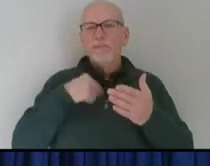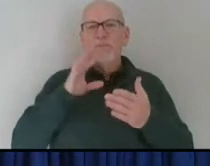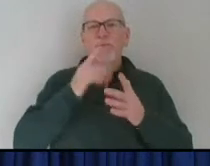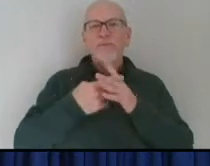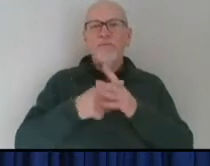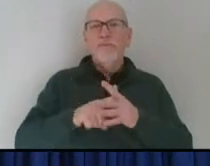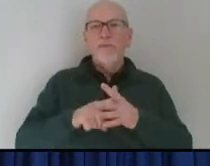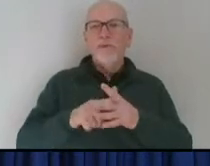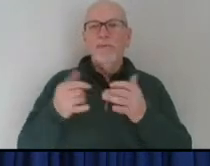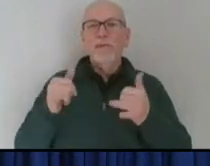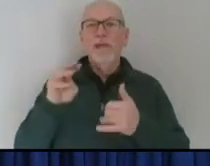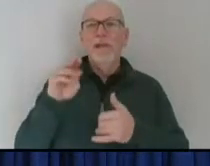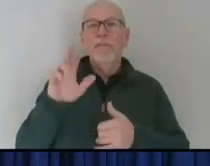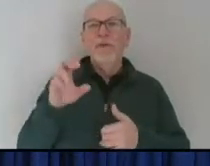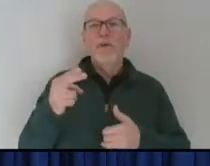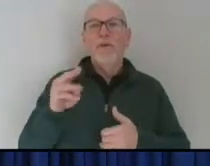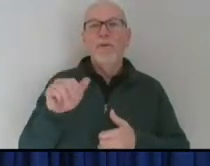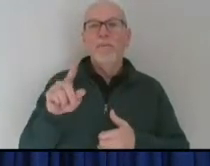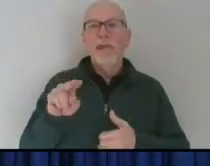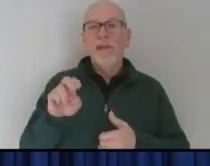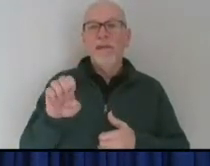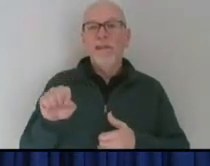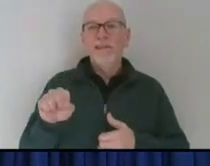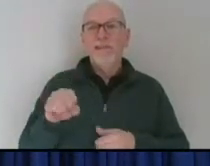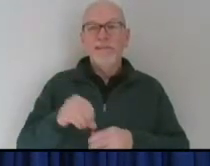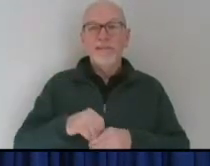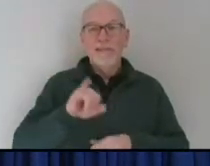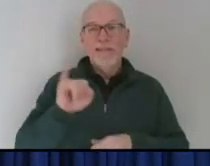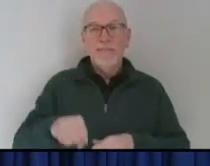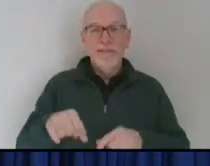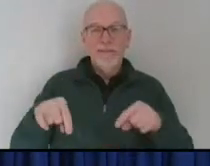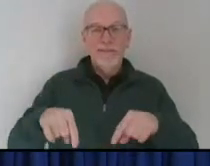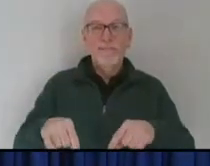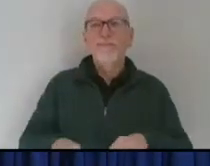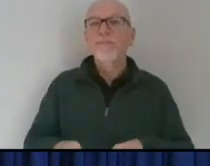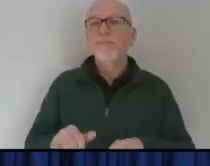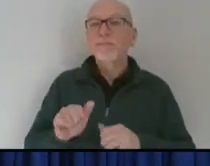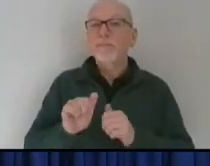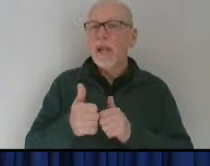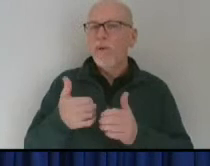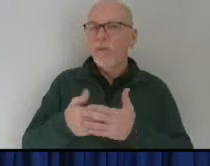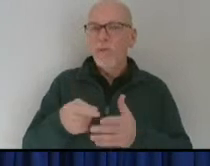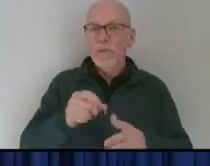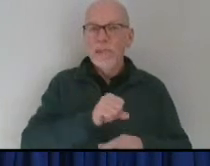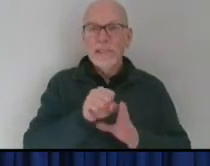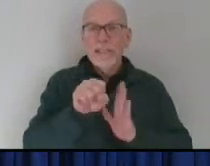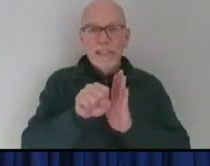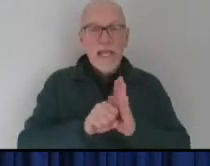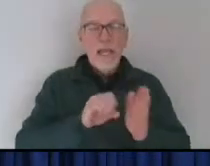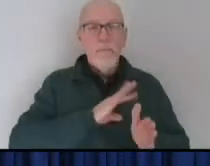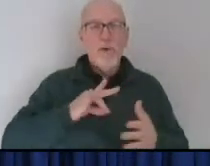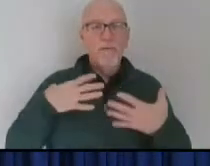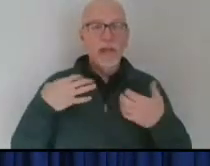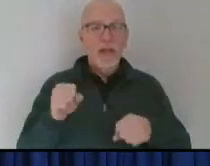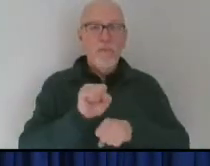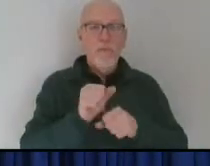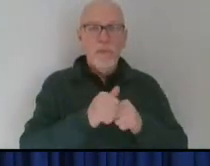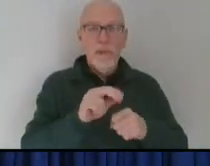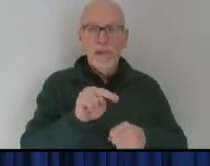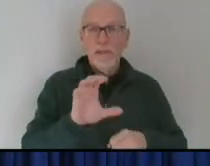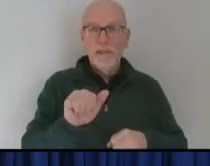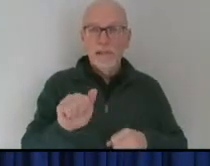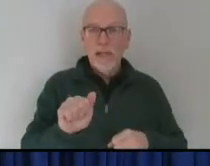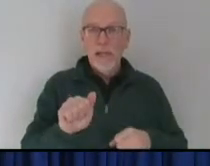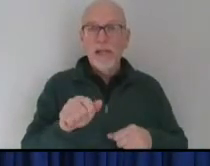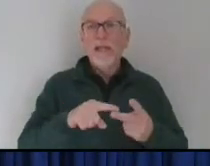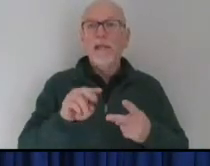playing March Madness in Indianapolis and Indiana. How closely is the State Board of Health working with the NCAA, Marion